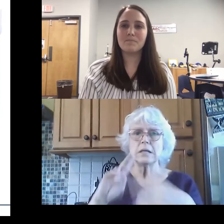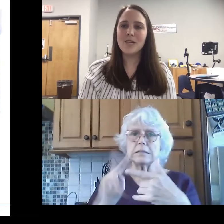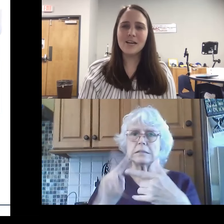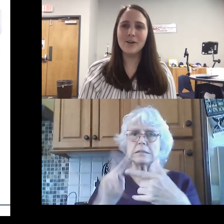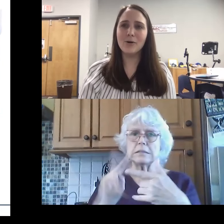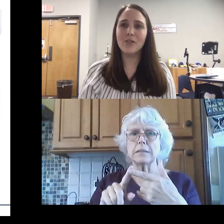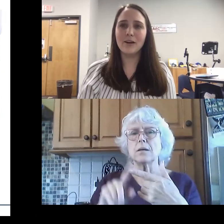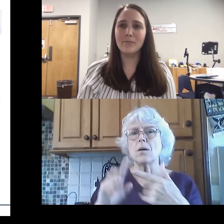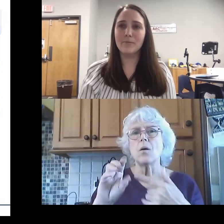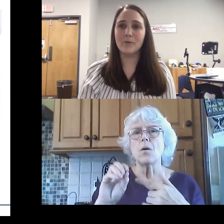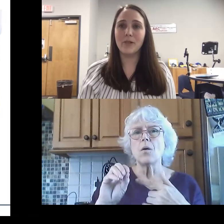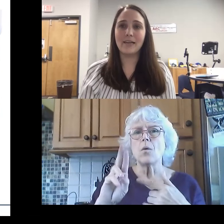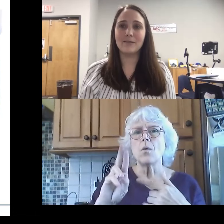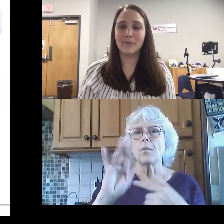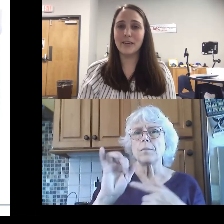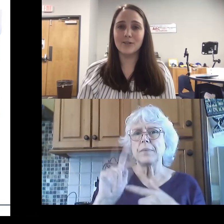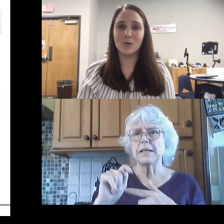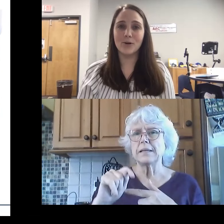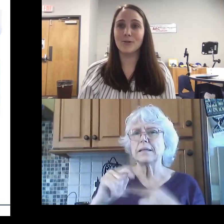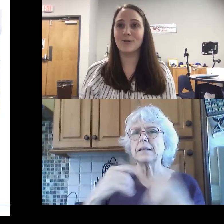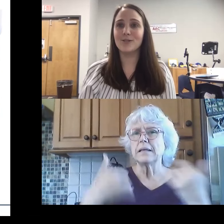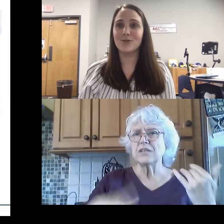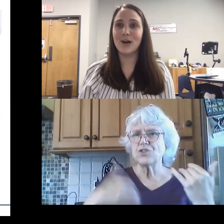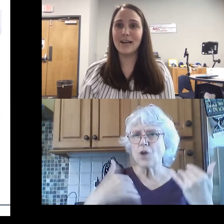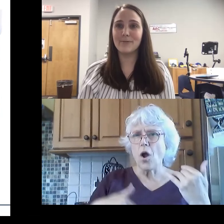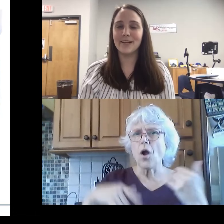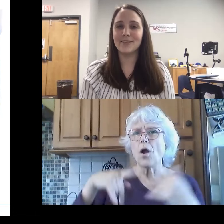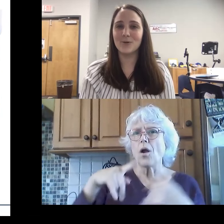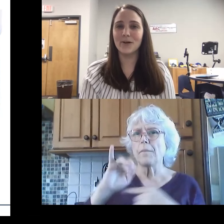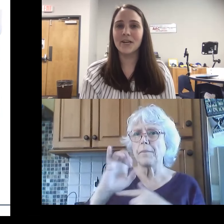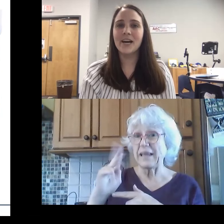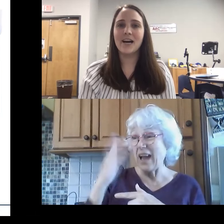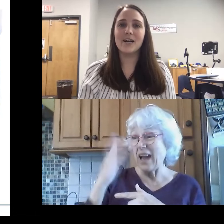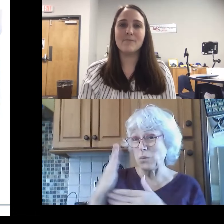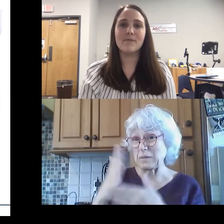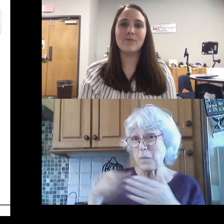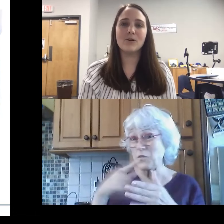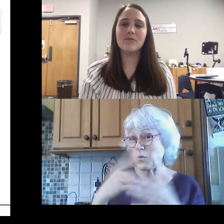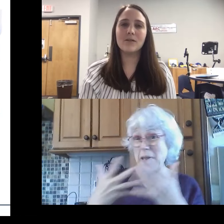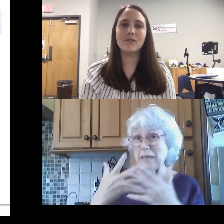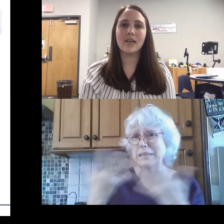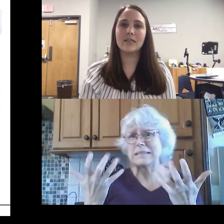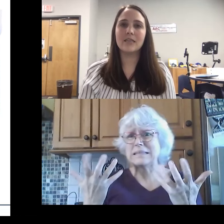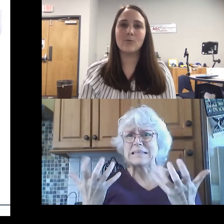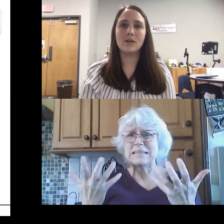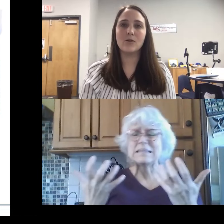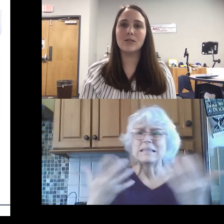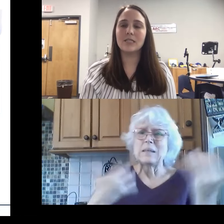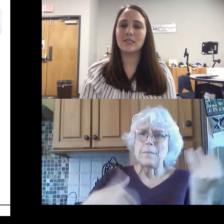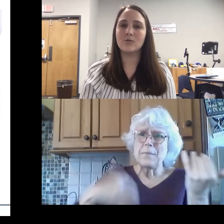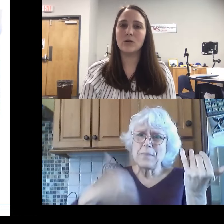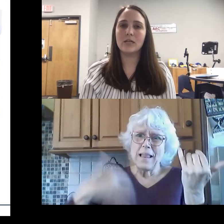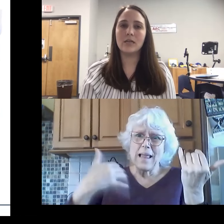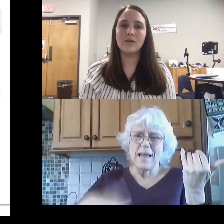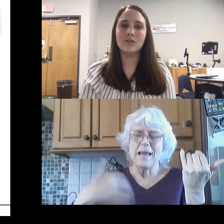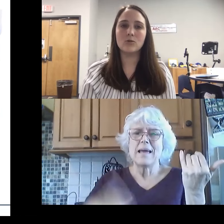I know a lot of people like to play guitar, learn to try to play guitar. And one of the things that we notice